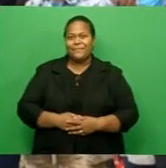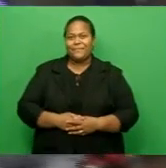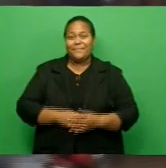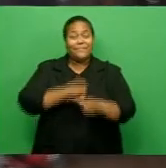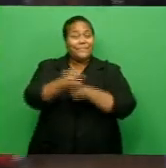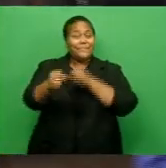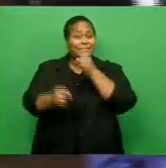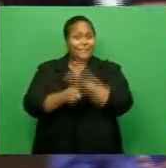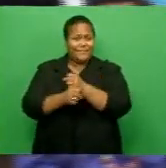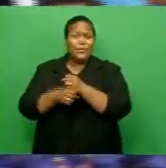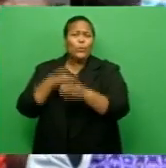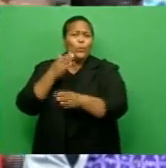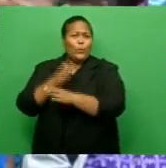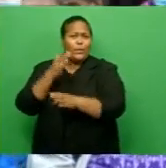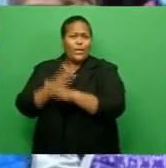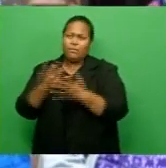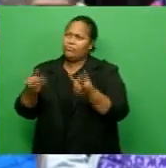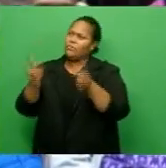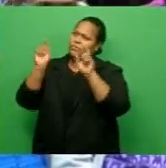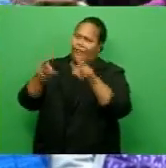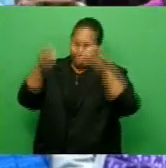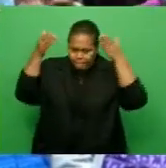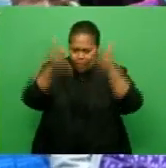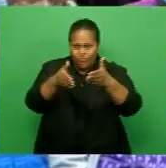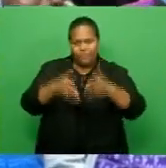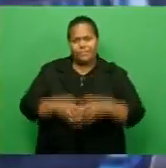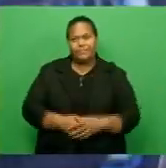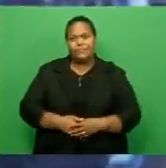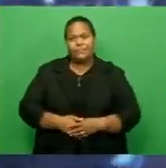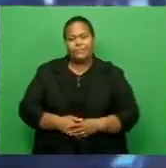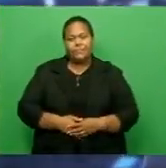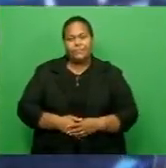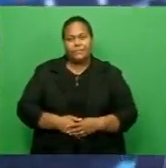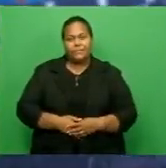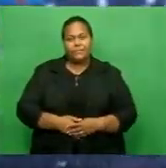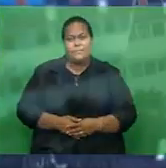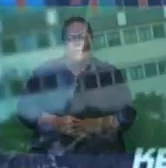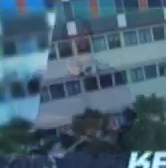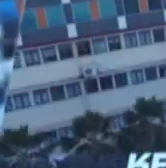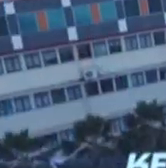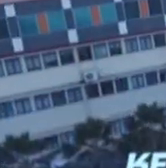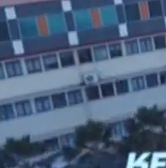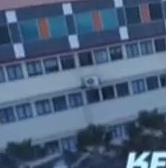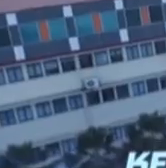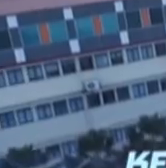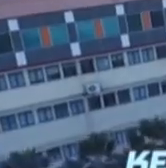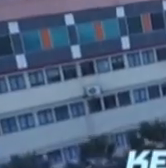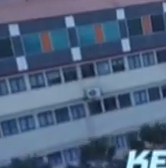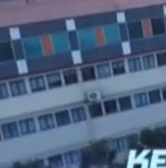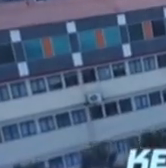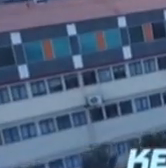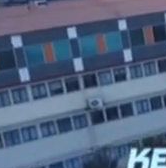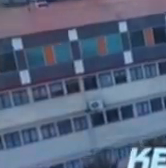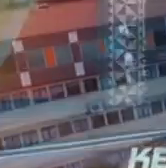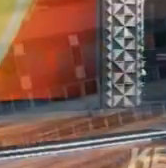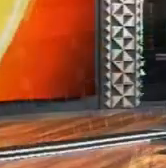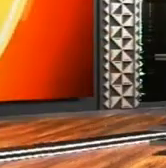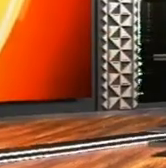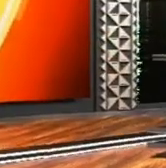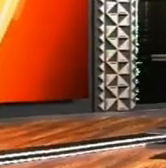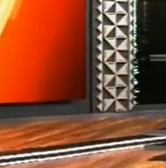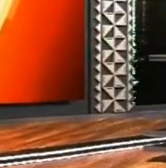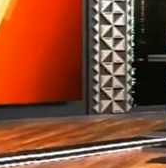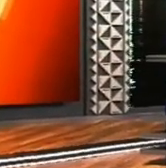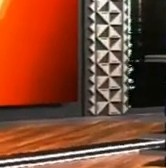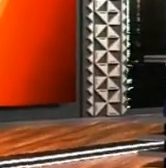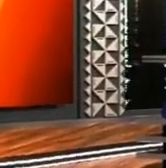And seasonal workers told to stay focused. From the studios of FBC Suva, Jackie